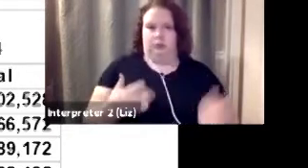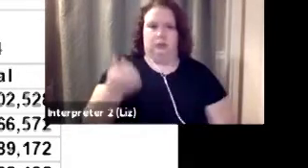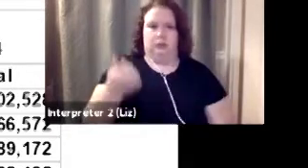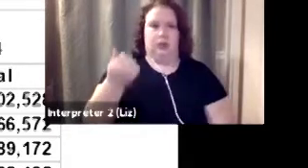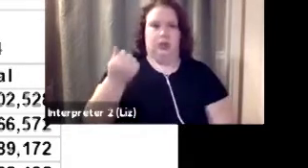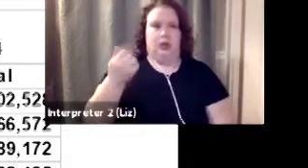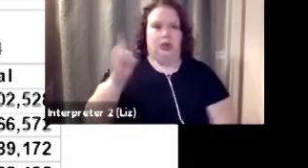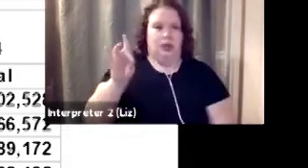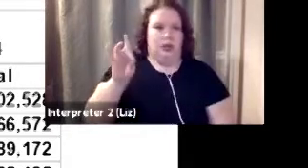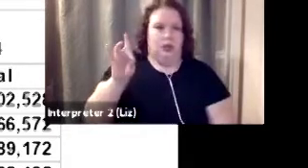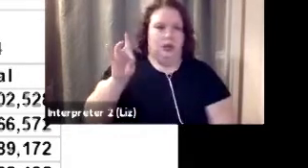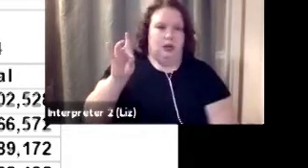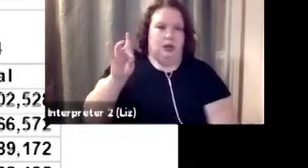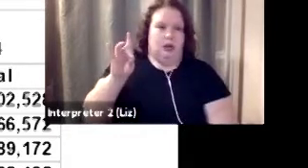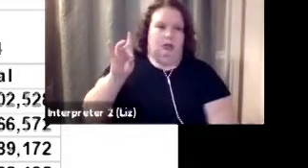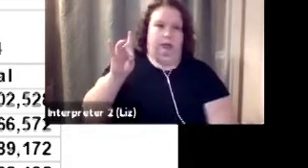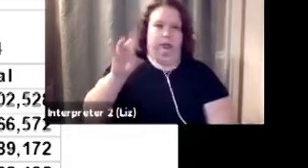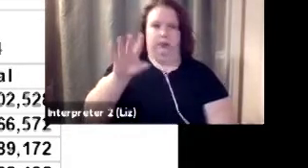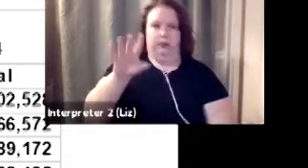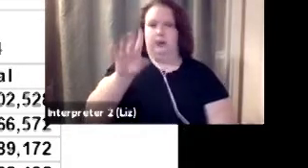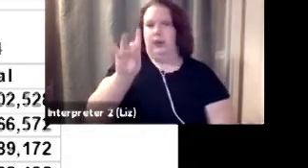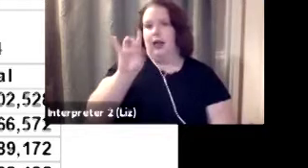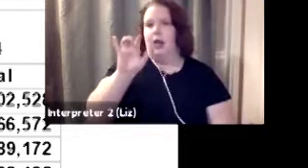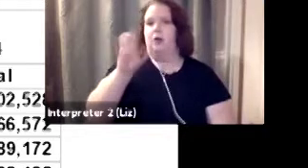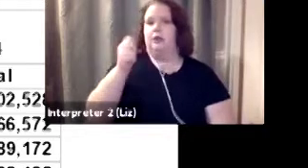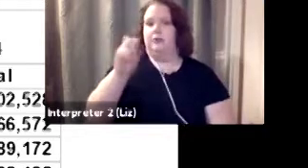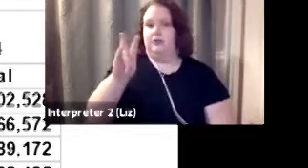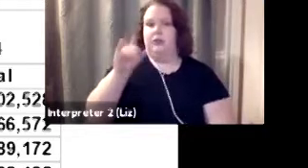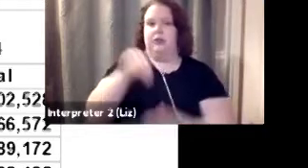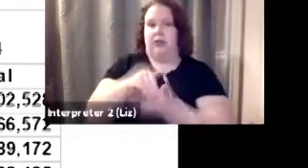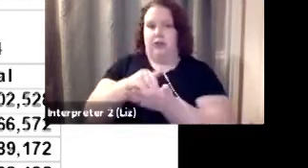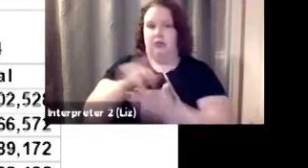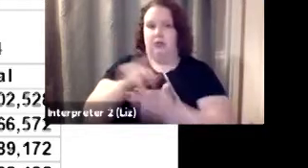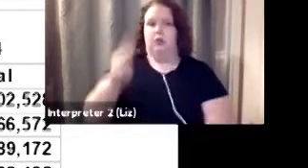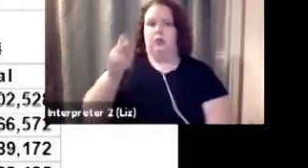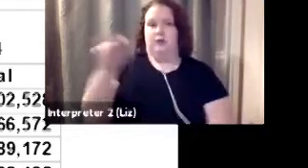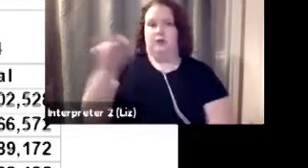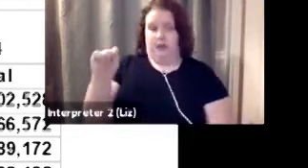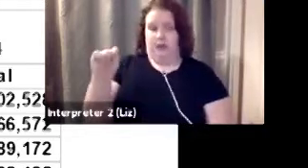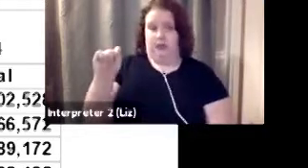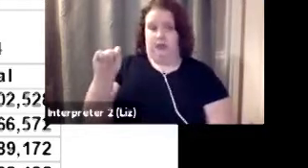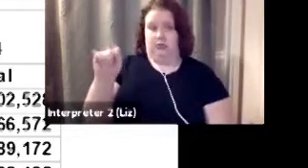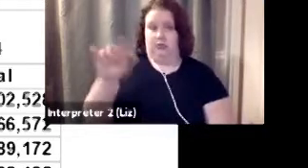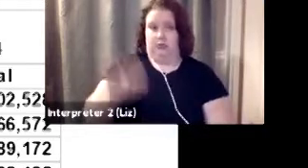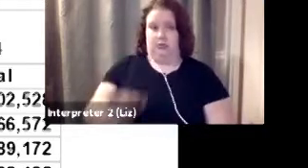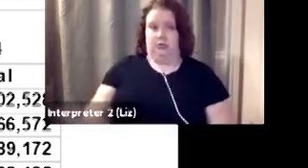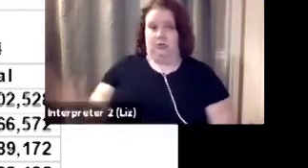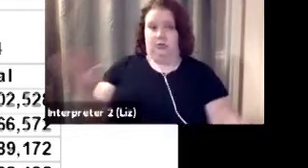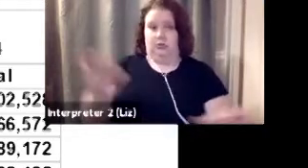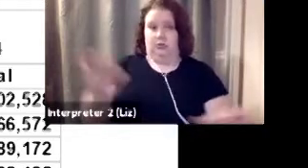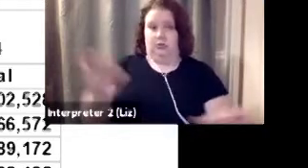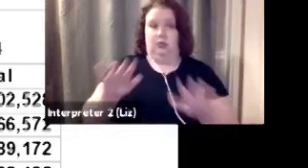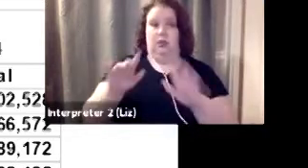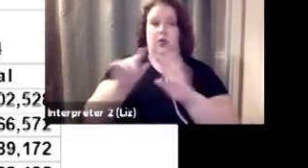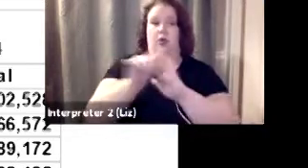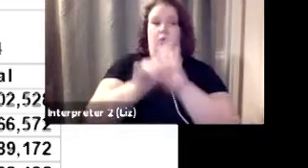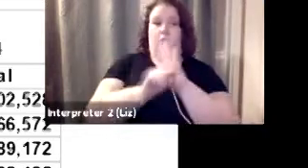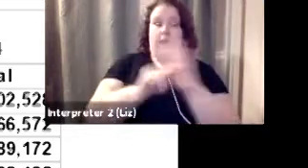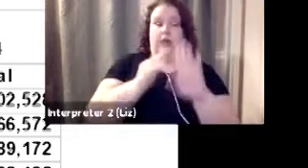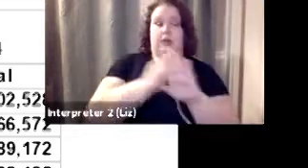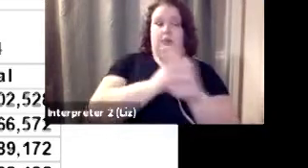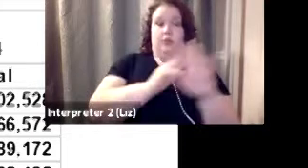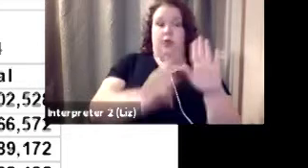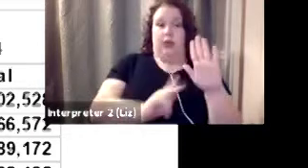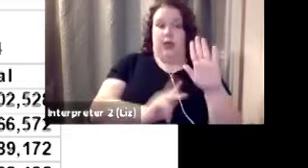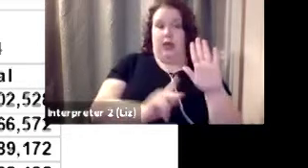school, of course, the pre-k through fifth grade, uh, and a capacity of 9,000 students. Uh, here you'll